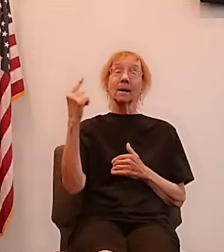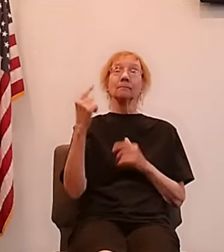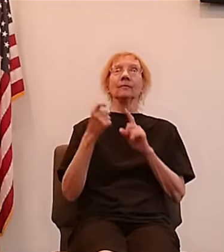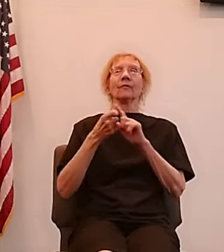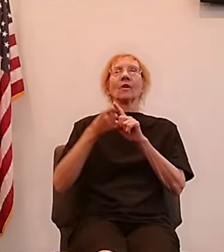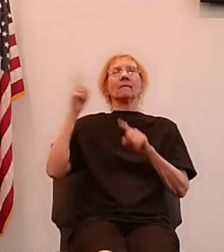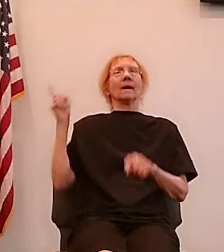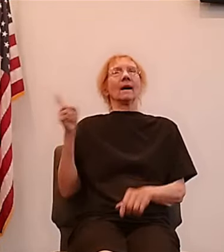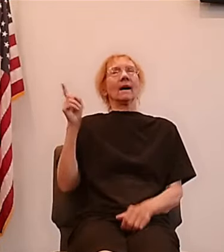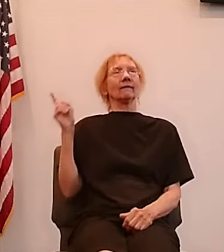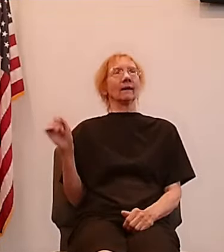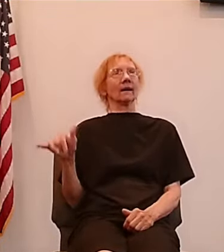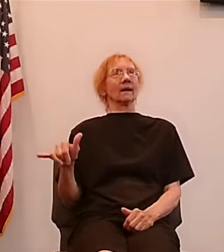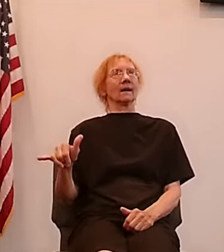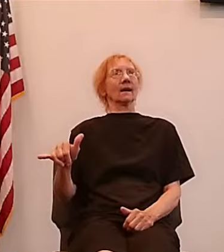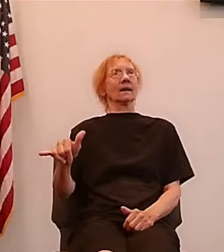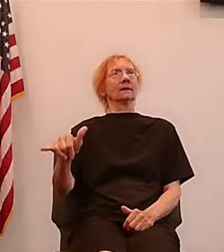the